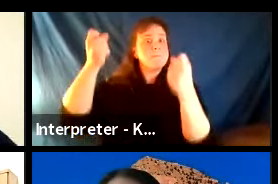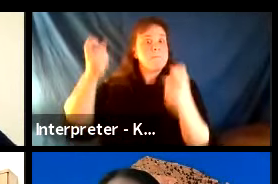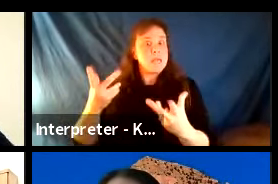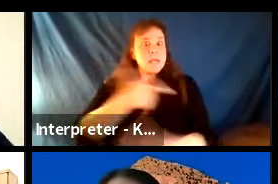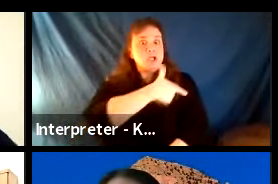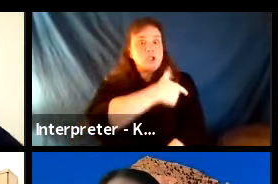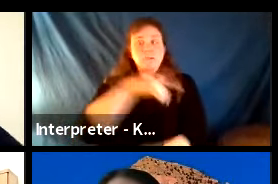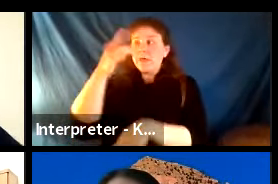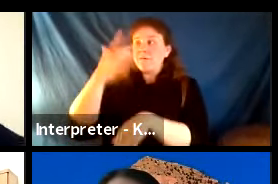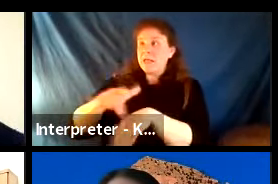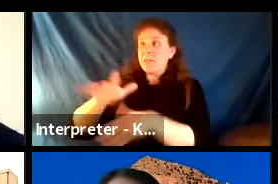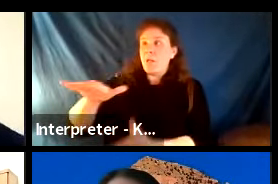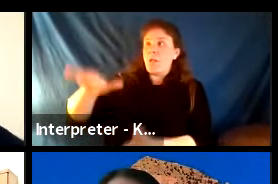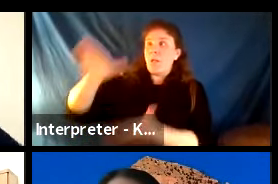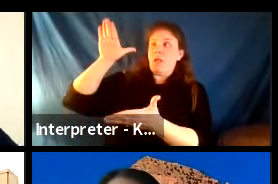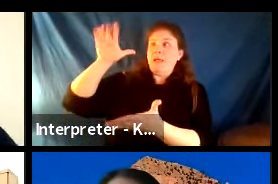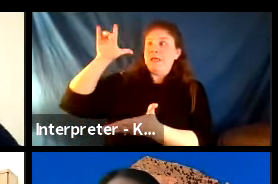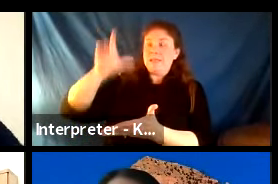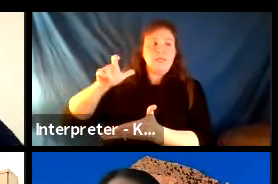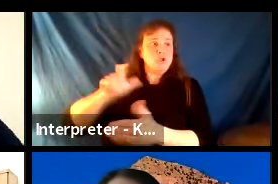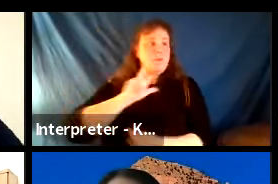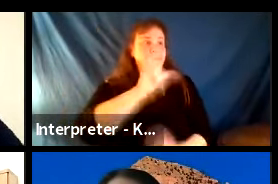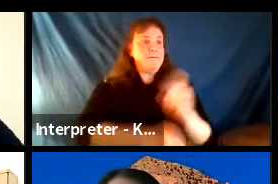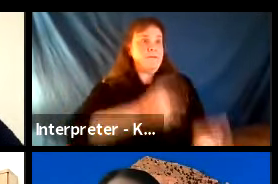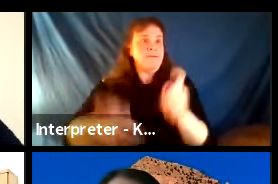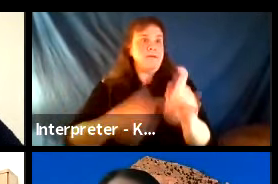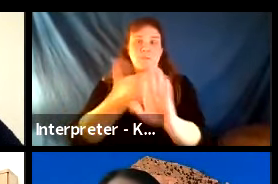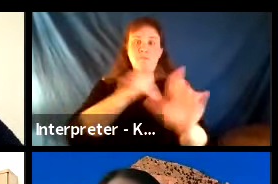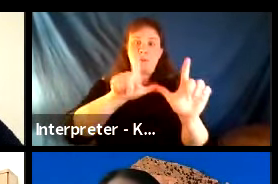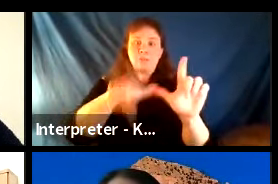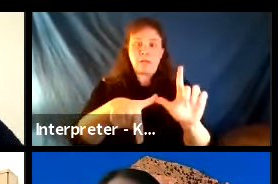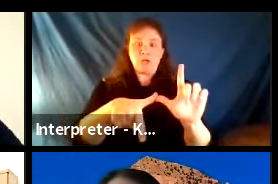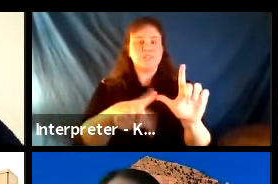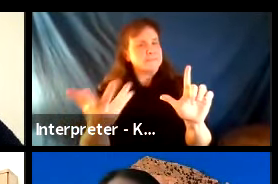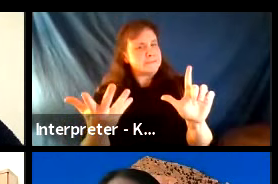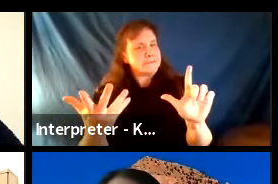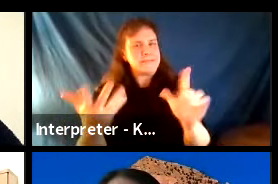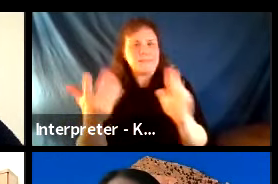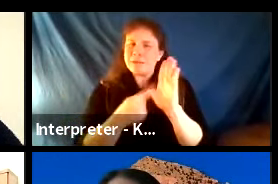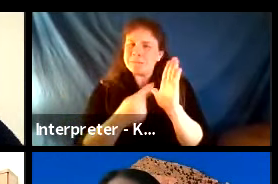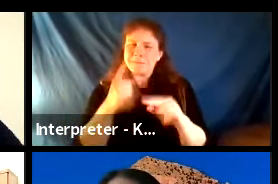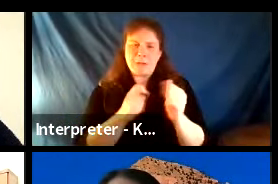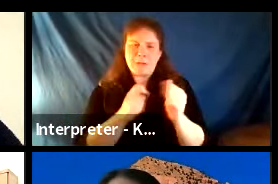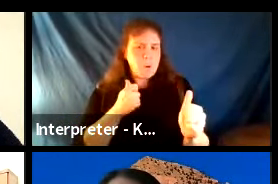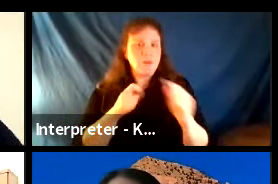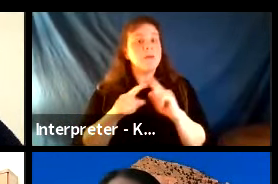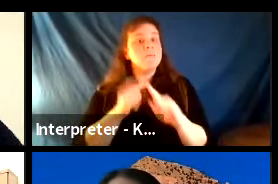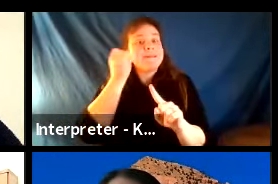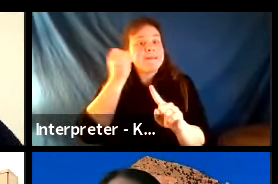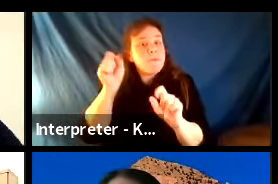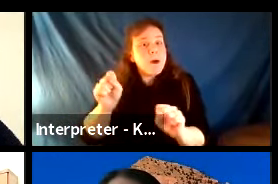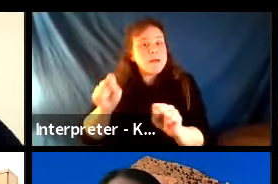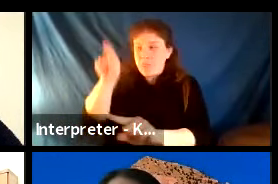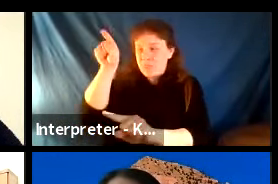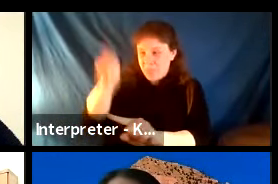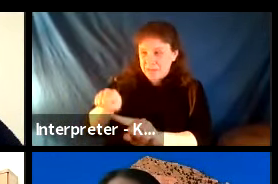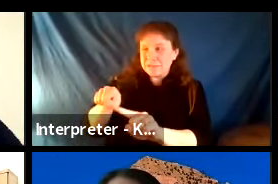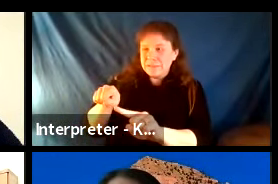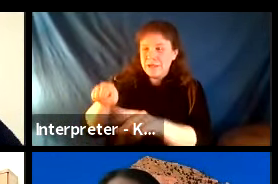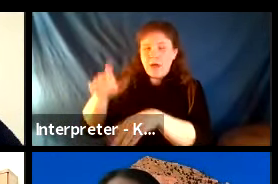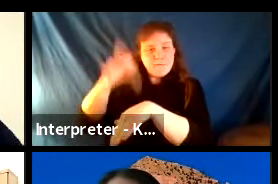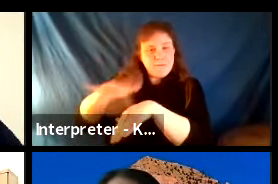expire. Totally understand, like, sometimes that can't be avoided, but maybe one way, if there is any way to target those doses to people, those